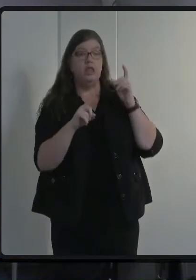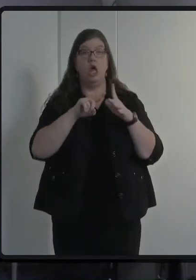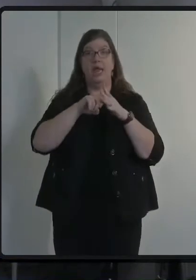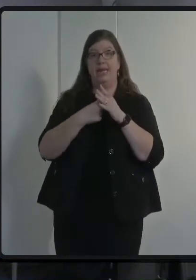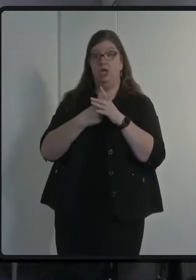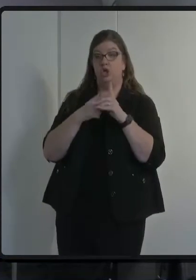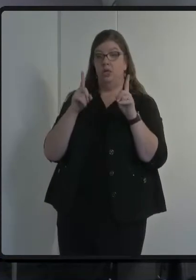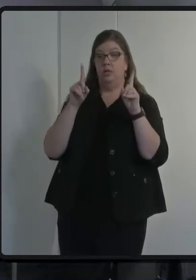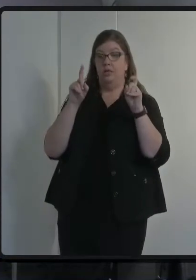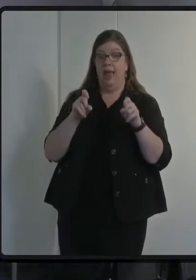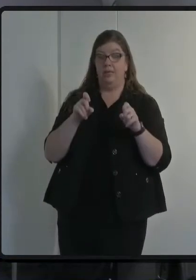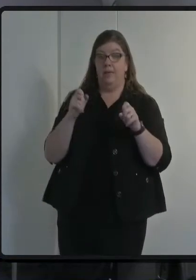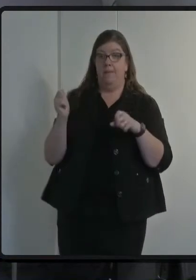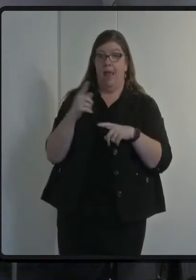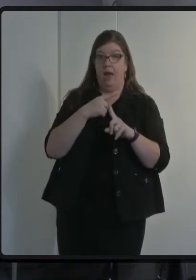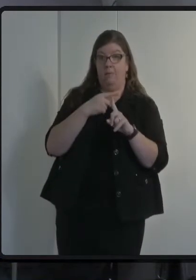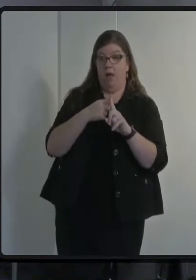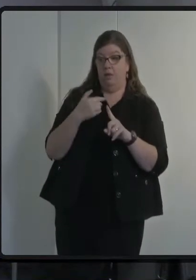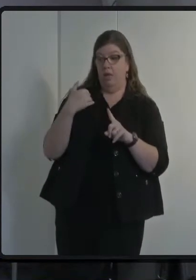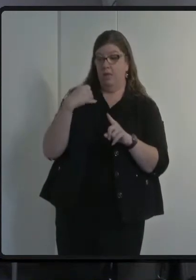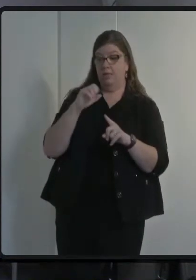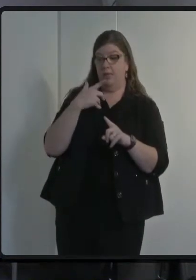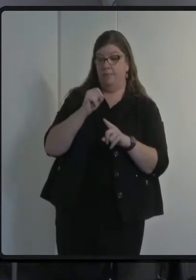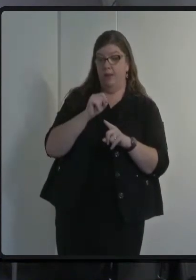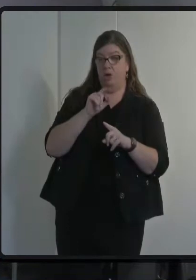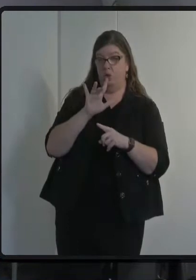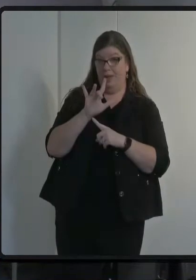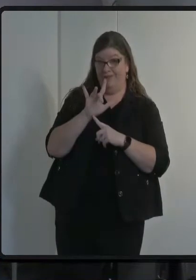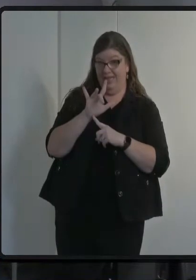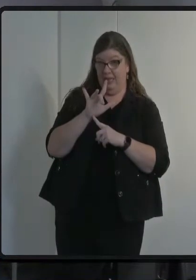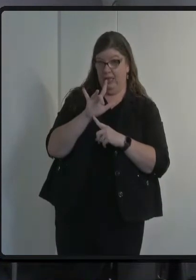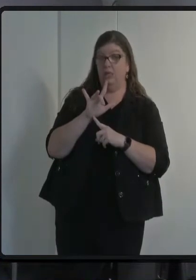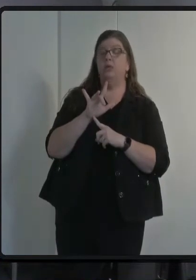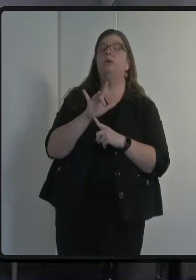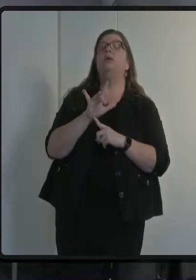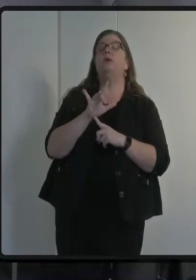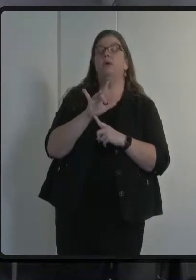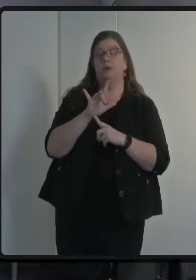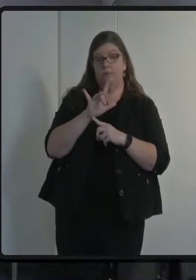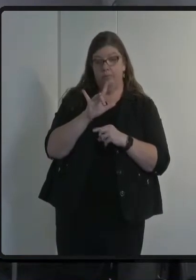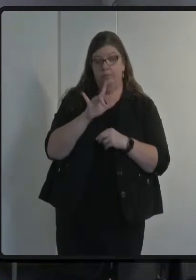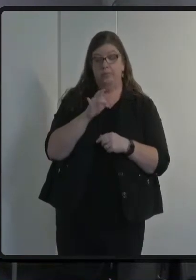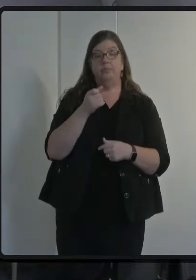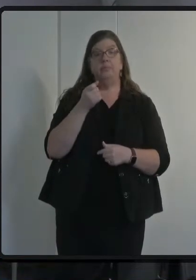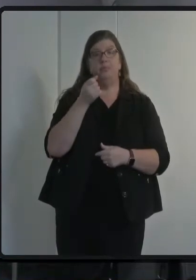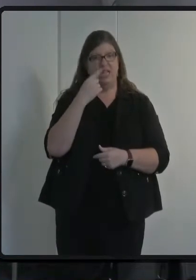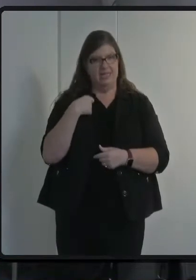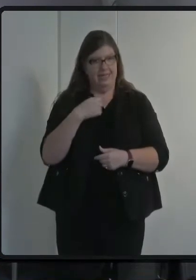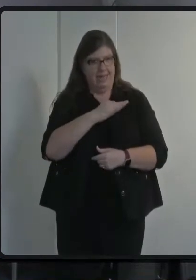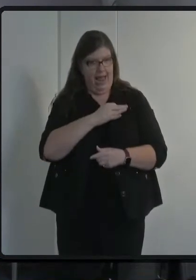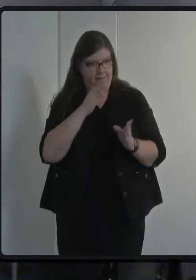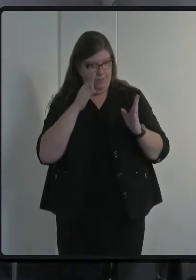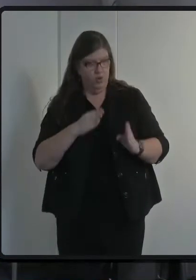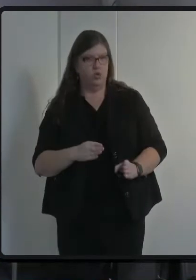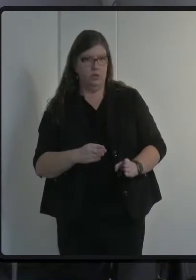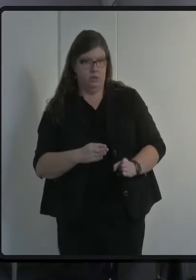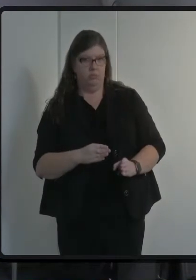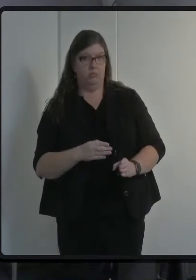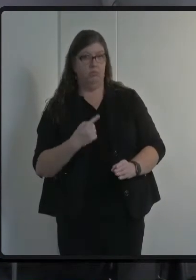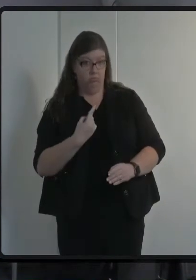tests came back on September 25th. It was a staff person, and